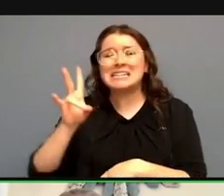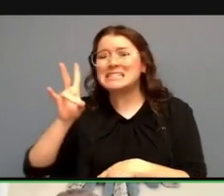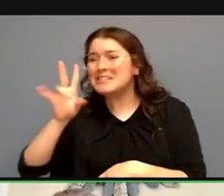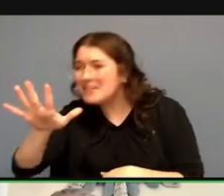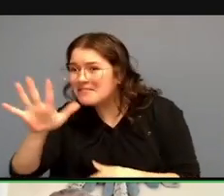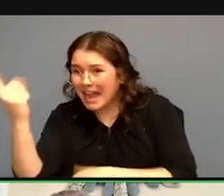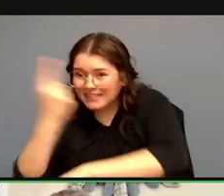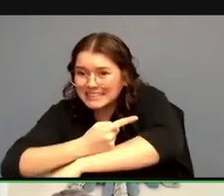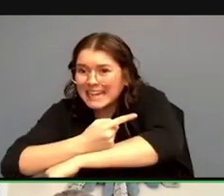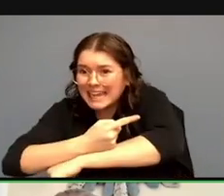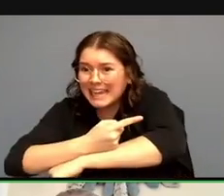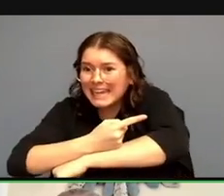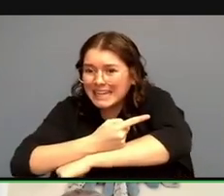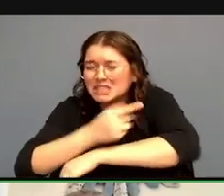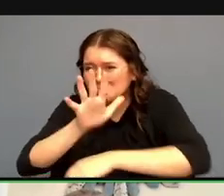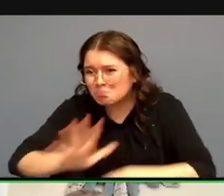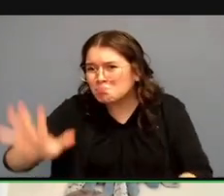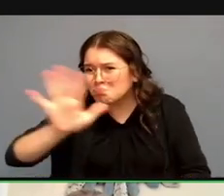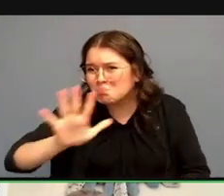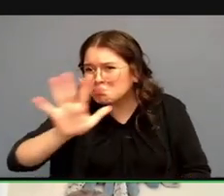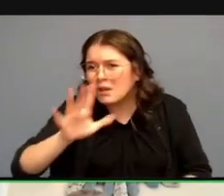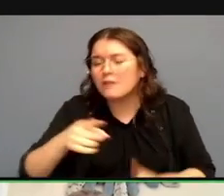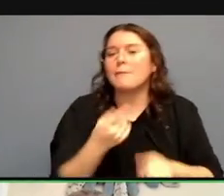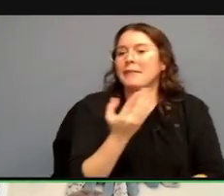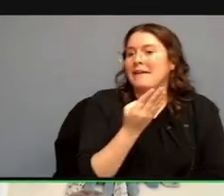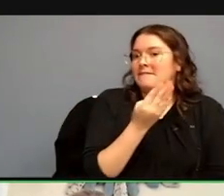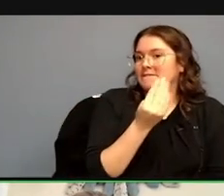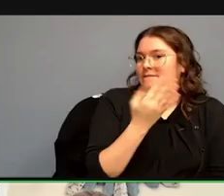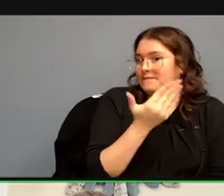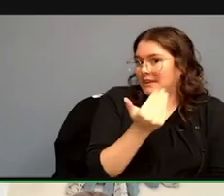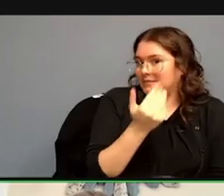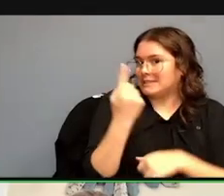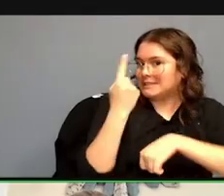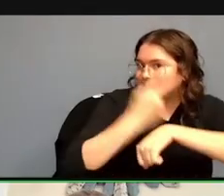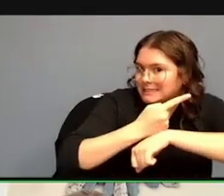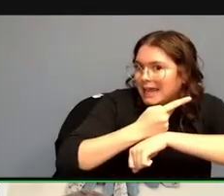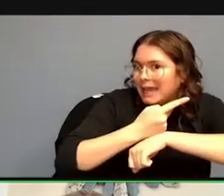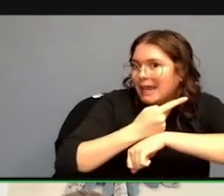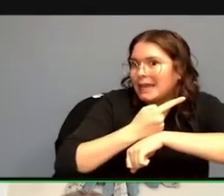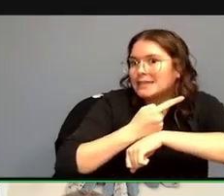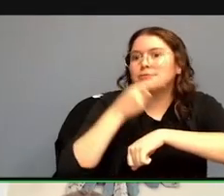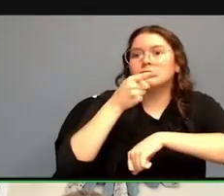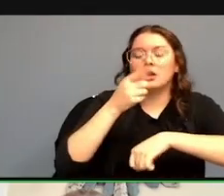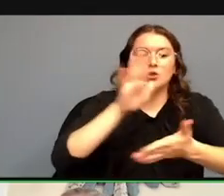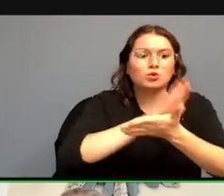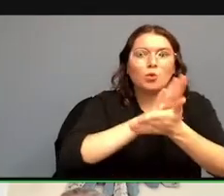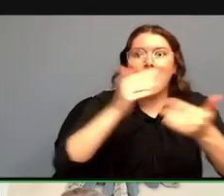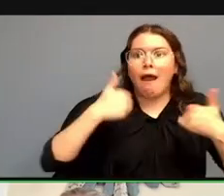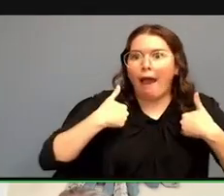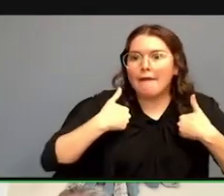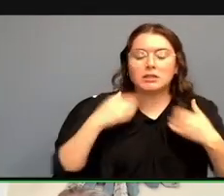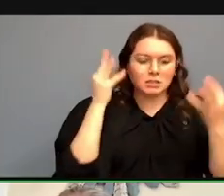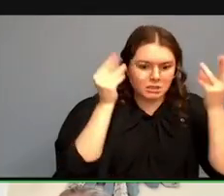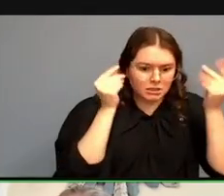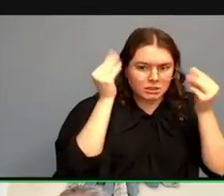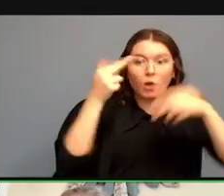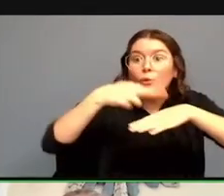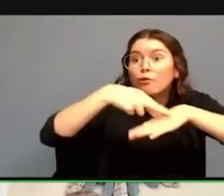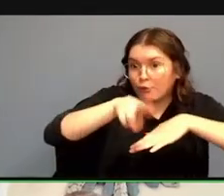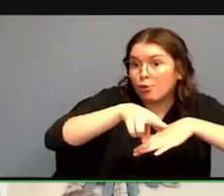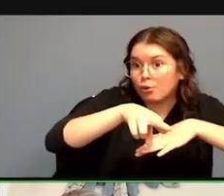75 days from the 15 days that the school has to consider